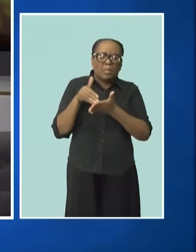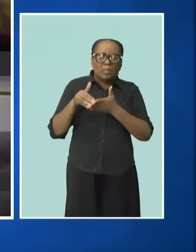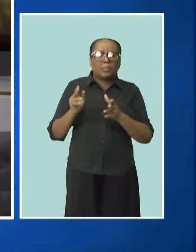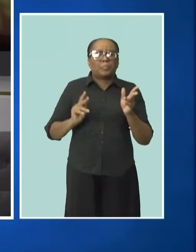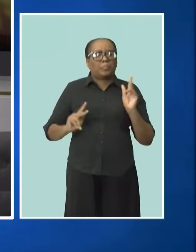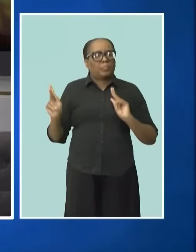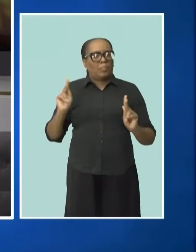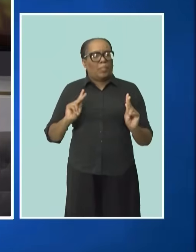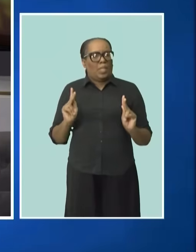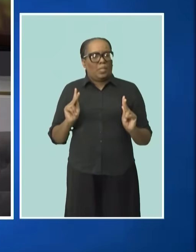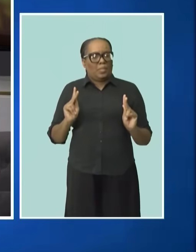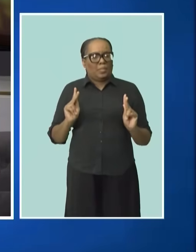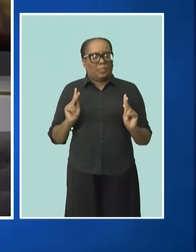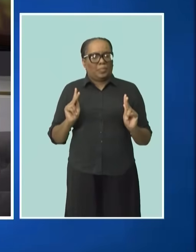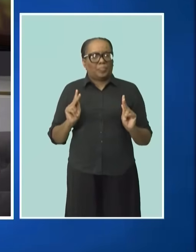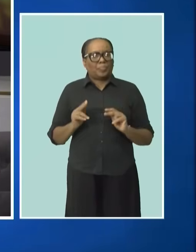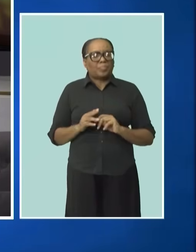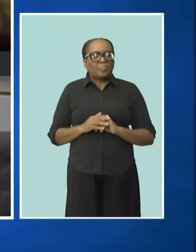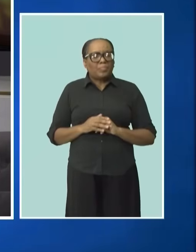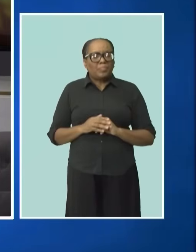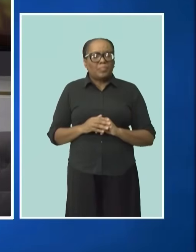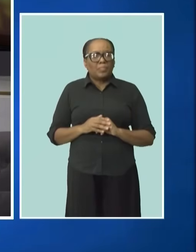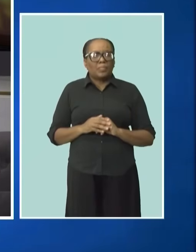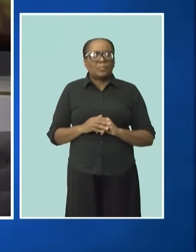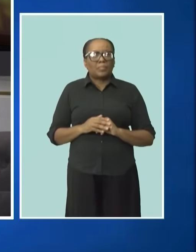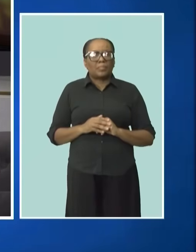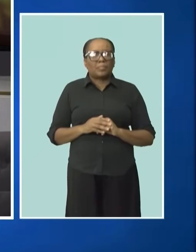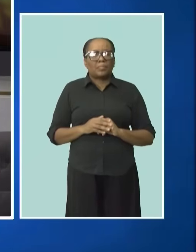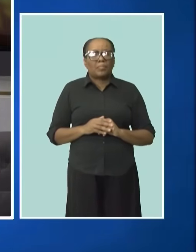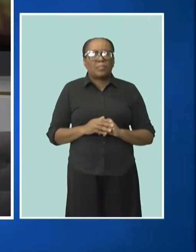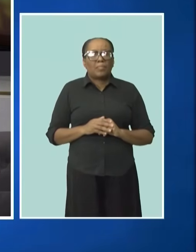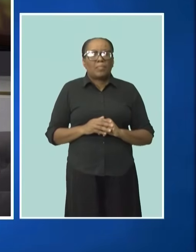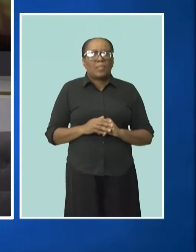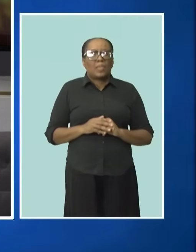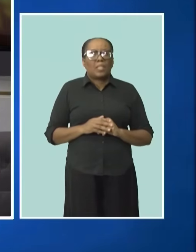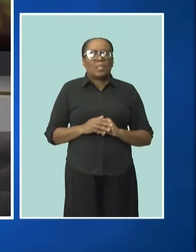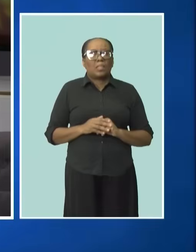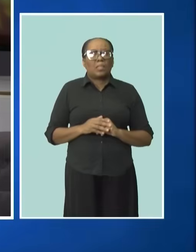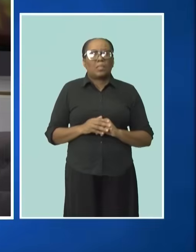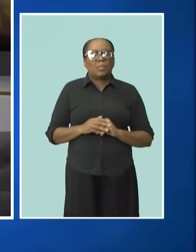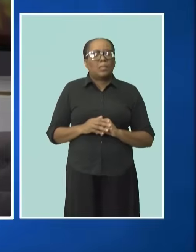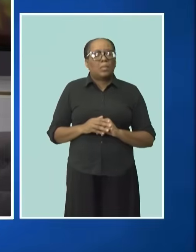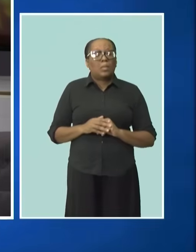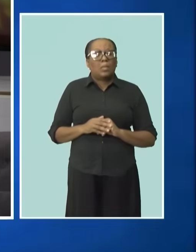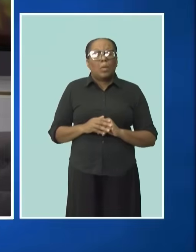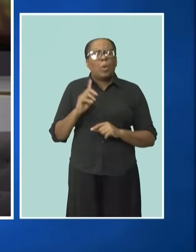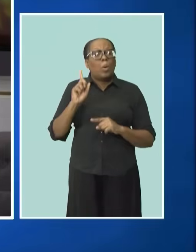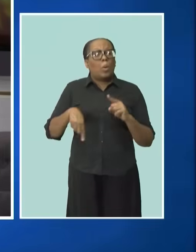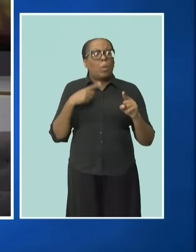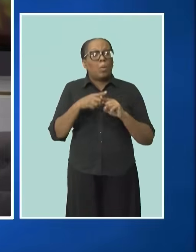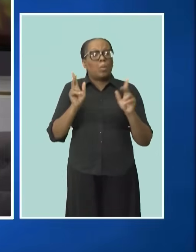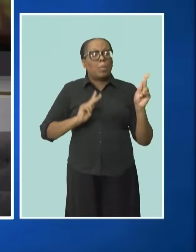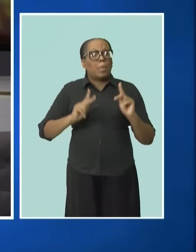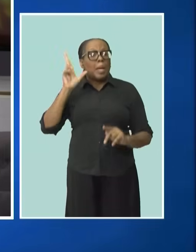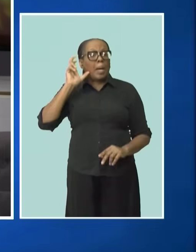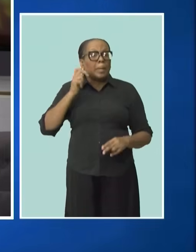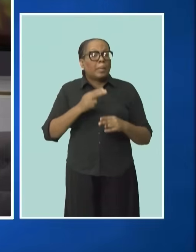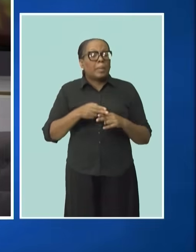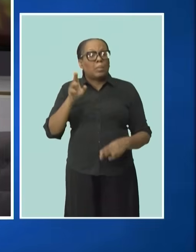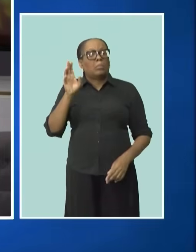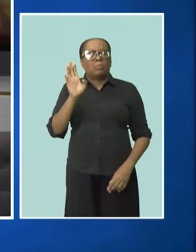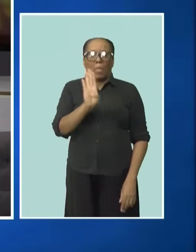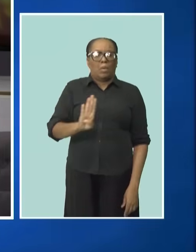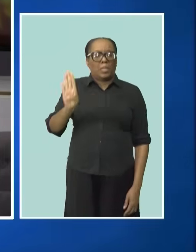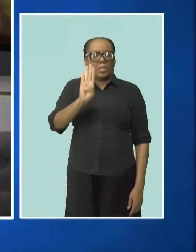don't have no idea. Besides Rihanna, that's all they know about Barbados. And I think we need